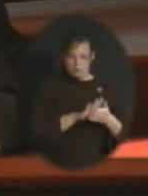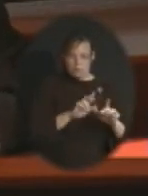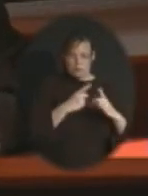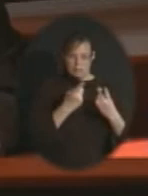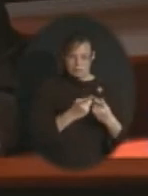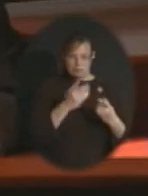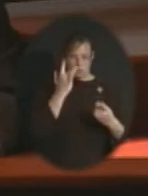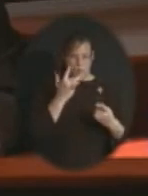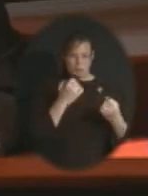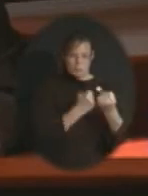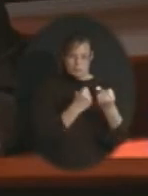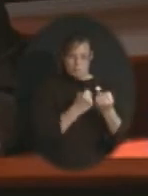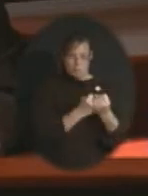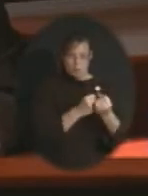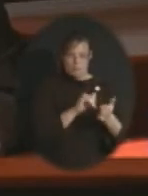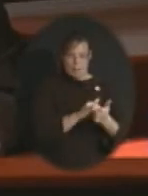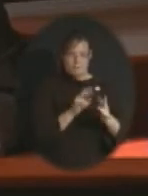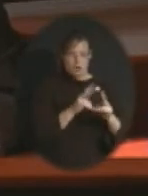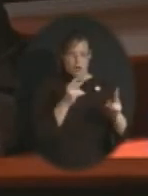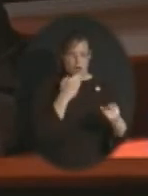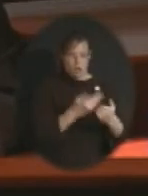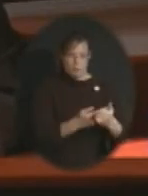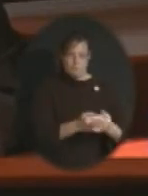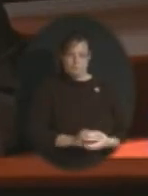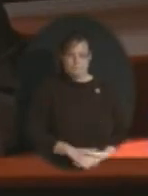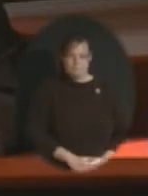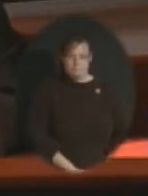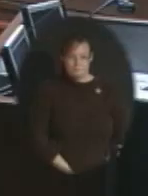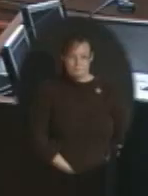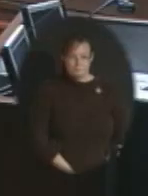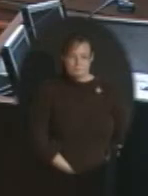why we take a stance on those. Very good.